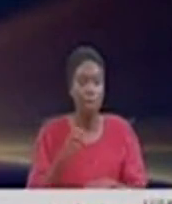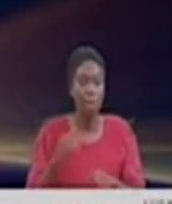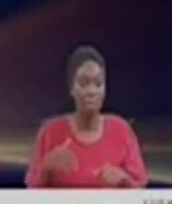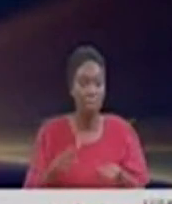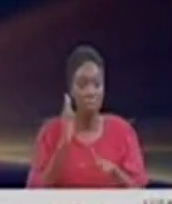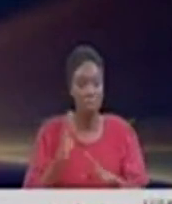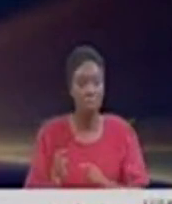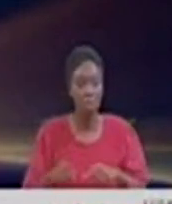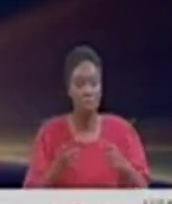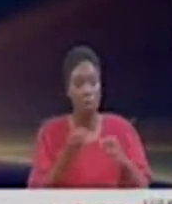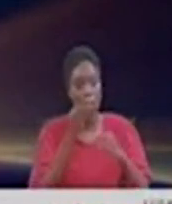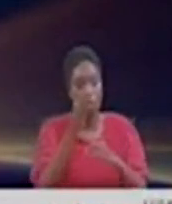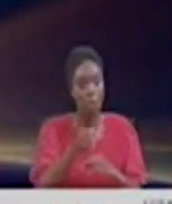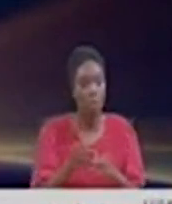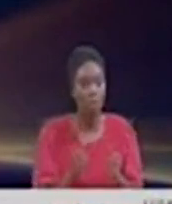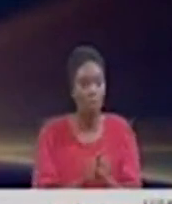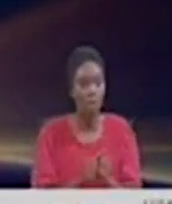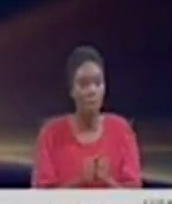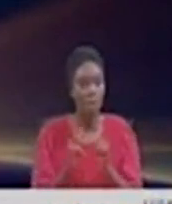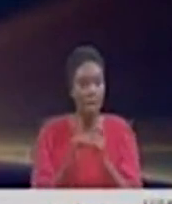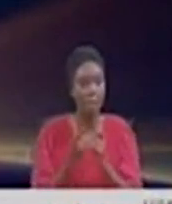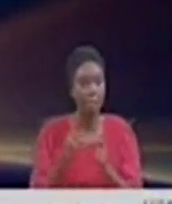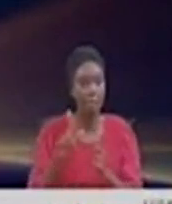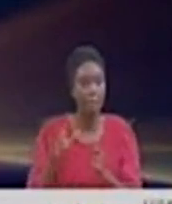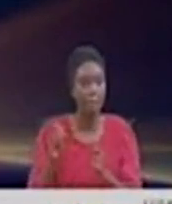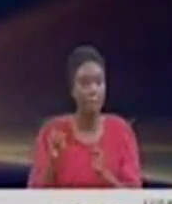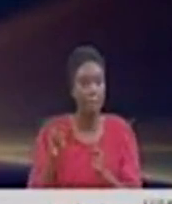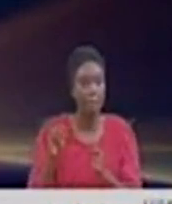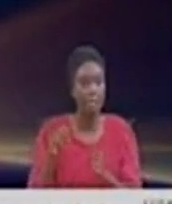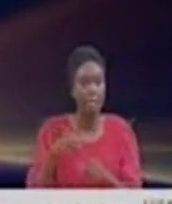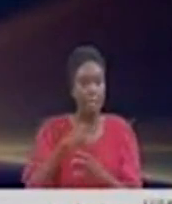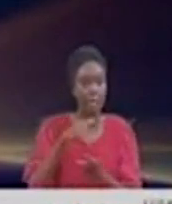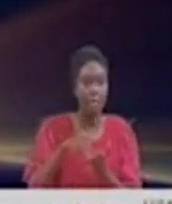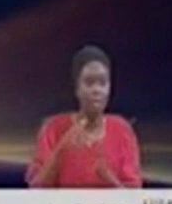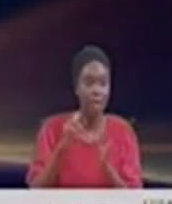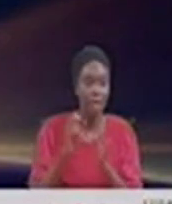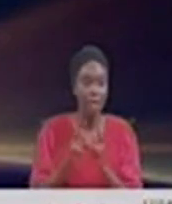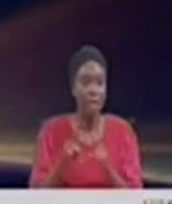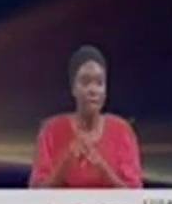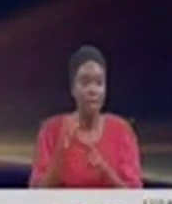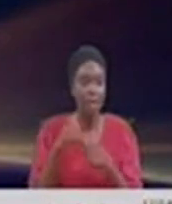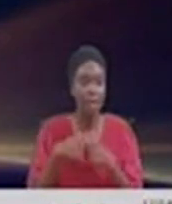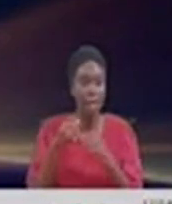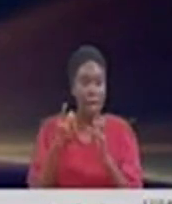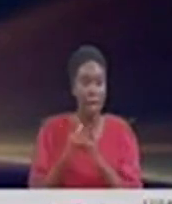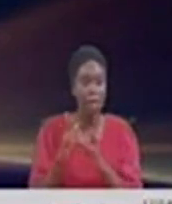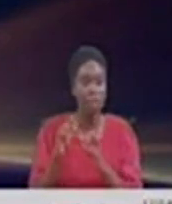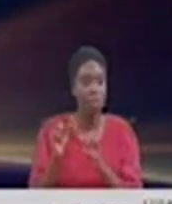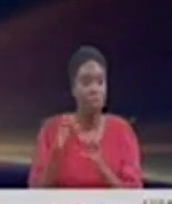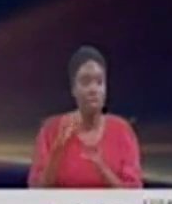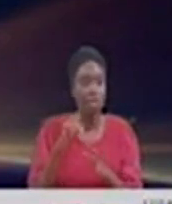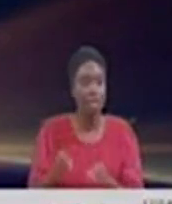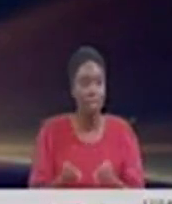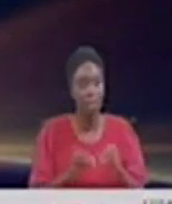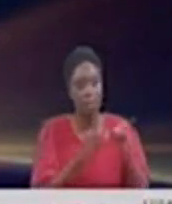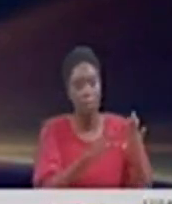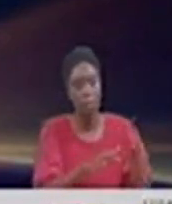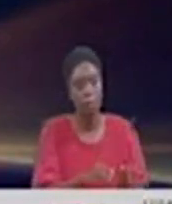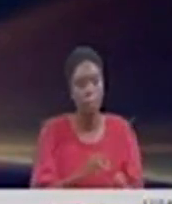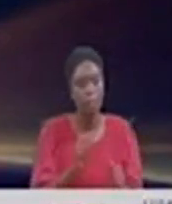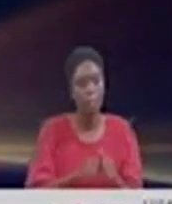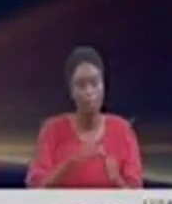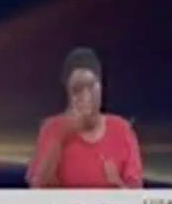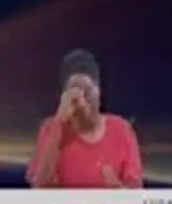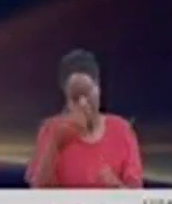congregation shall set forward with the camp of the Levites in the midst of the camp. As they encamp, so shall they set forward,